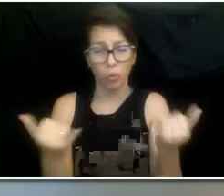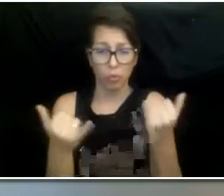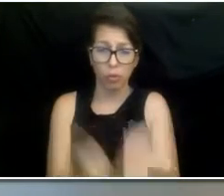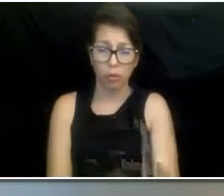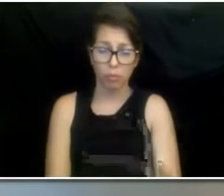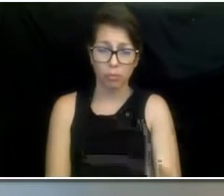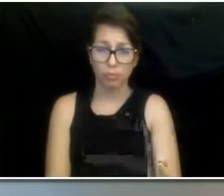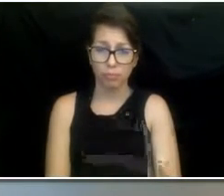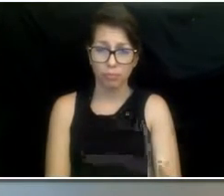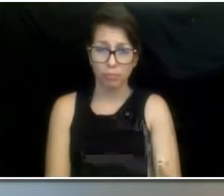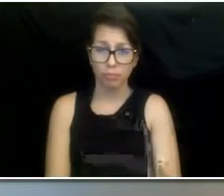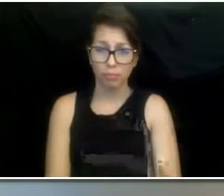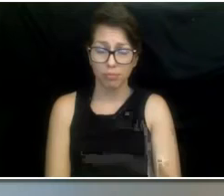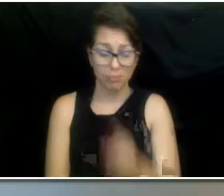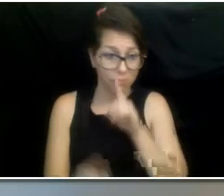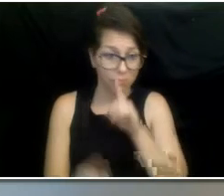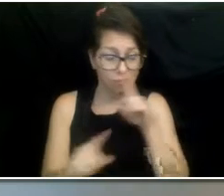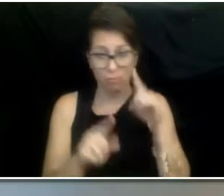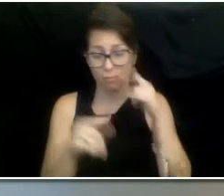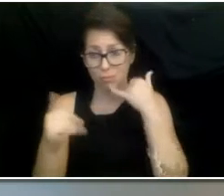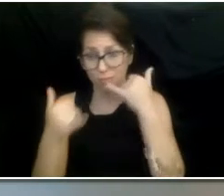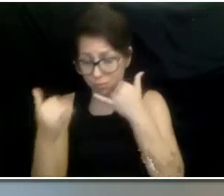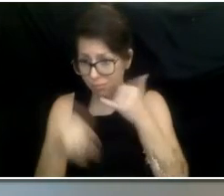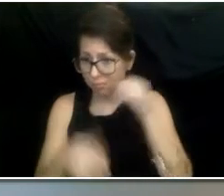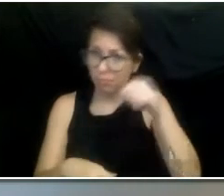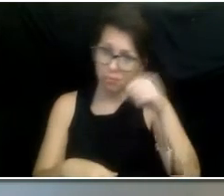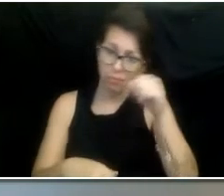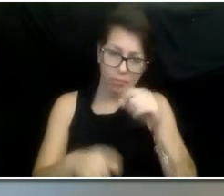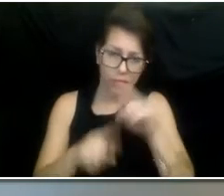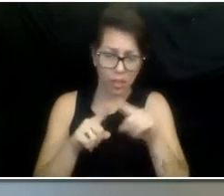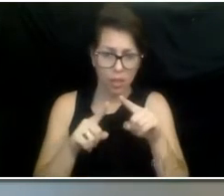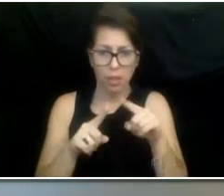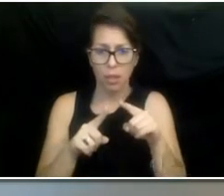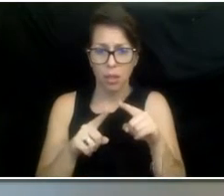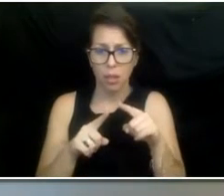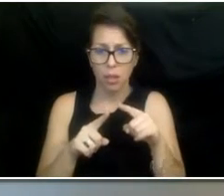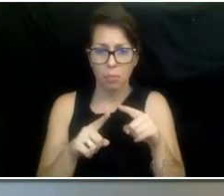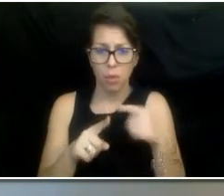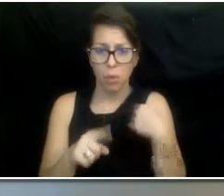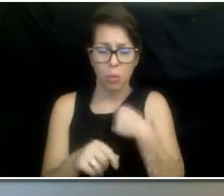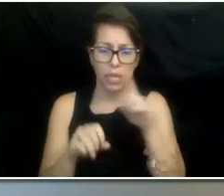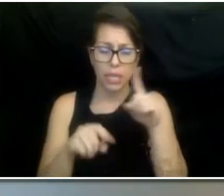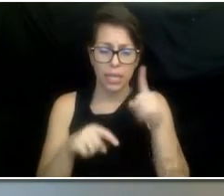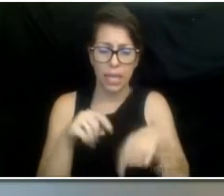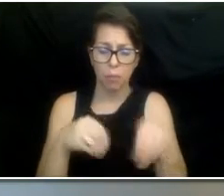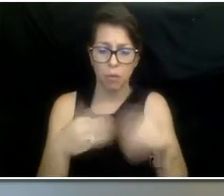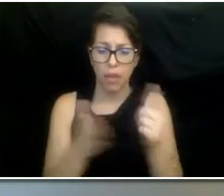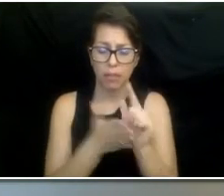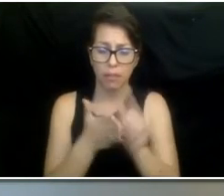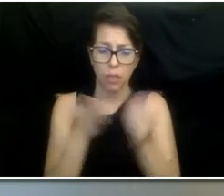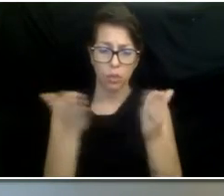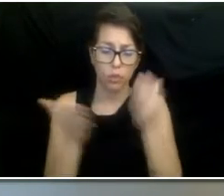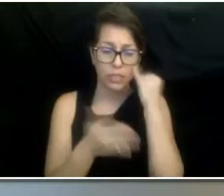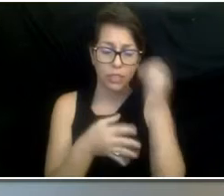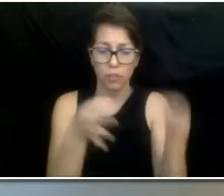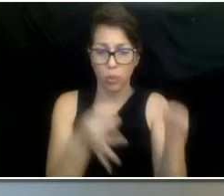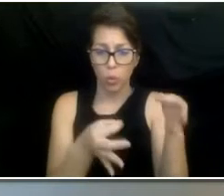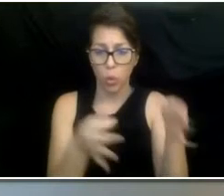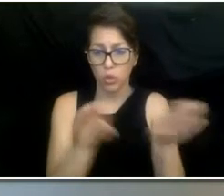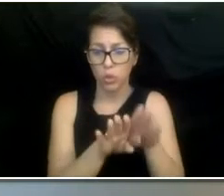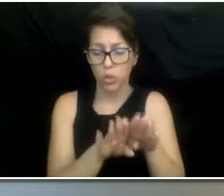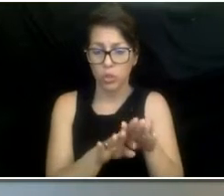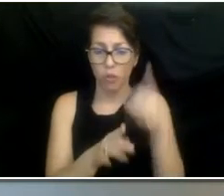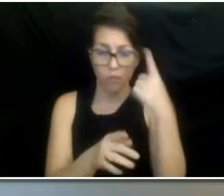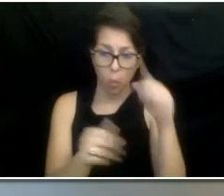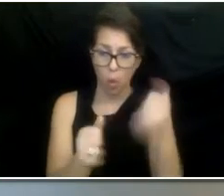cannot start new support petitions we cannot make new applications or adjust custody and visitations we are not